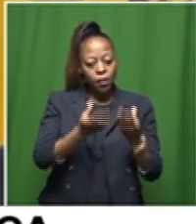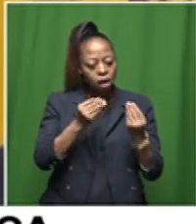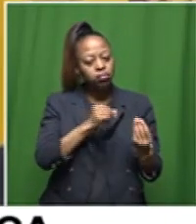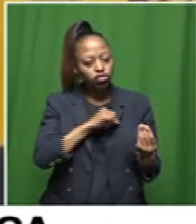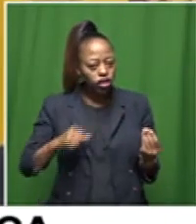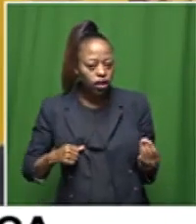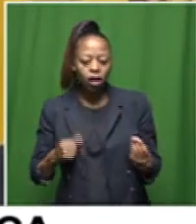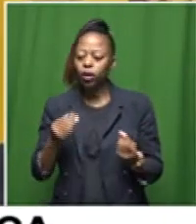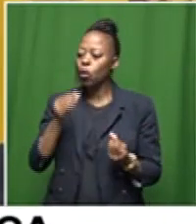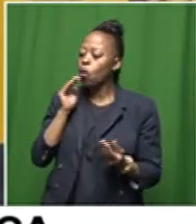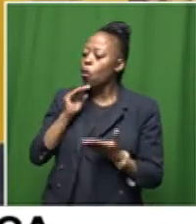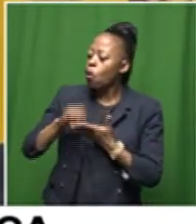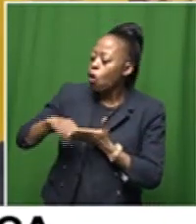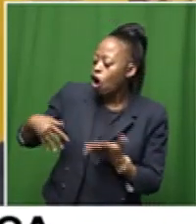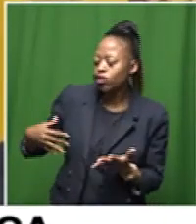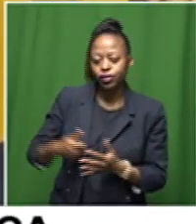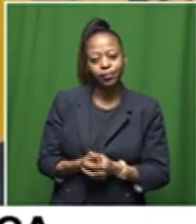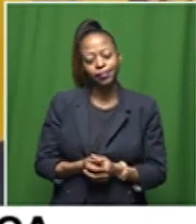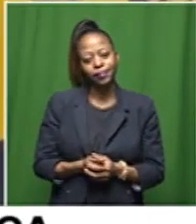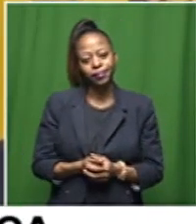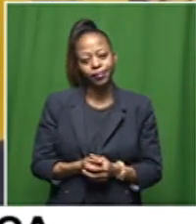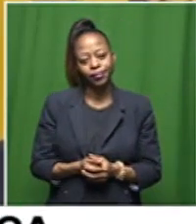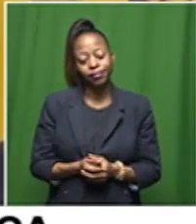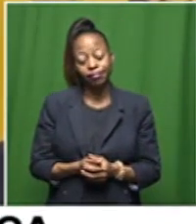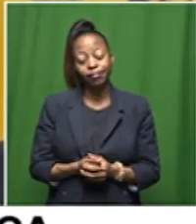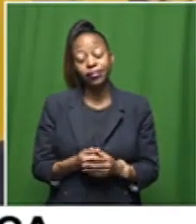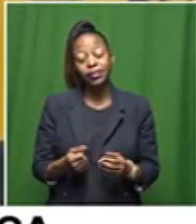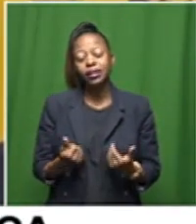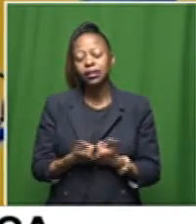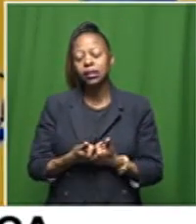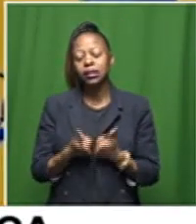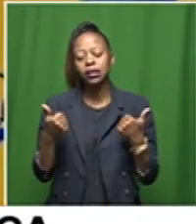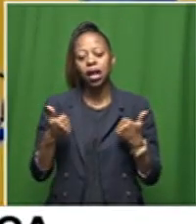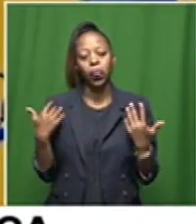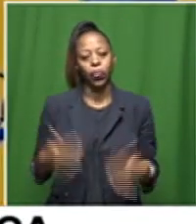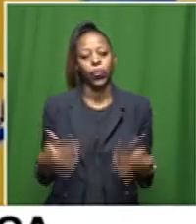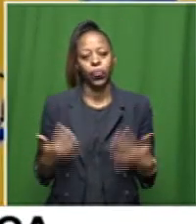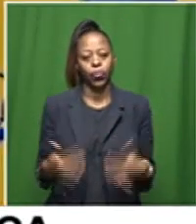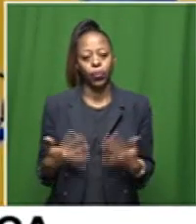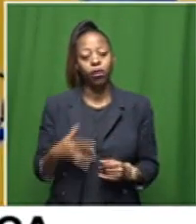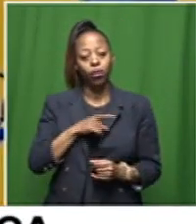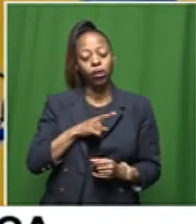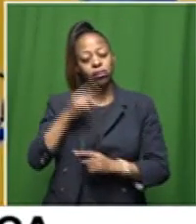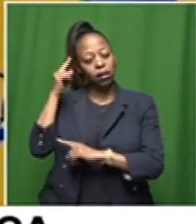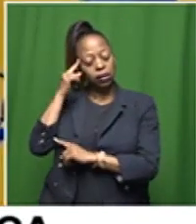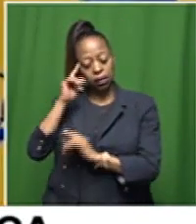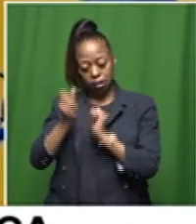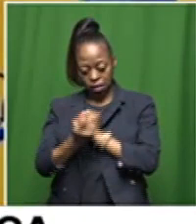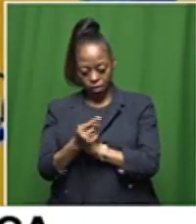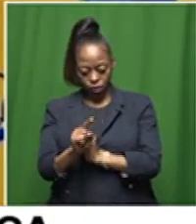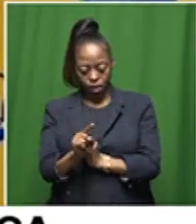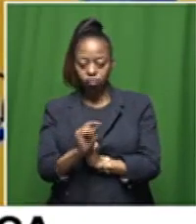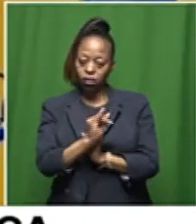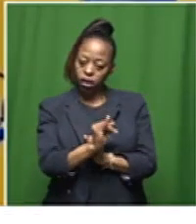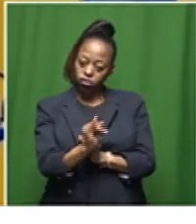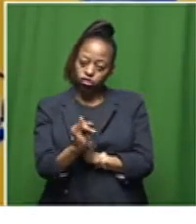out? This is where the major problem is, because what we believe should happen is that each